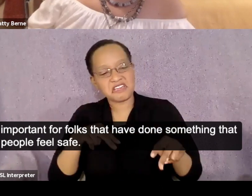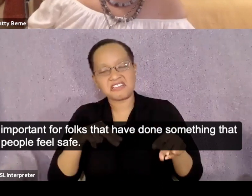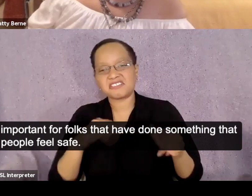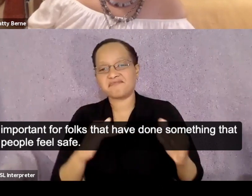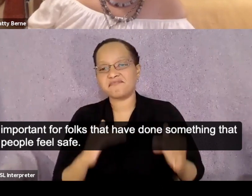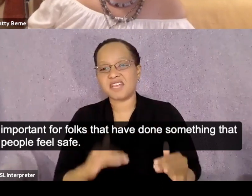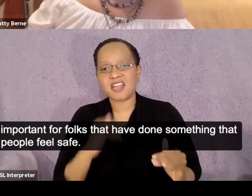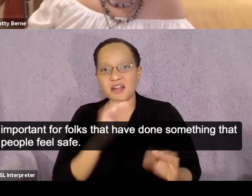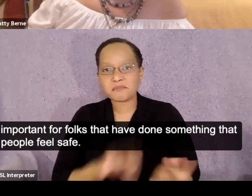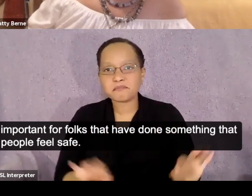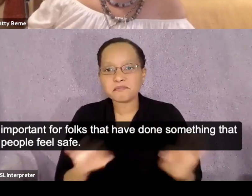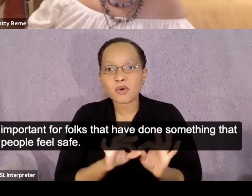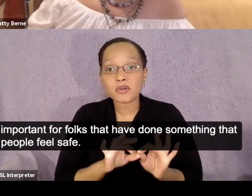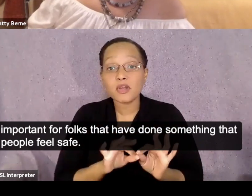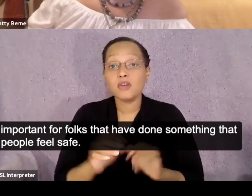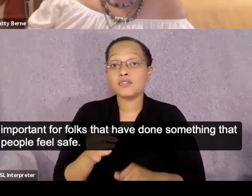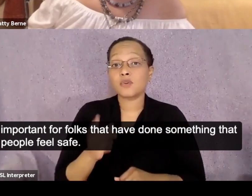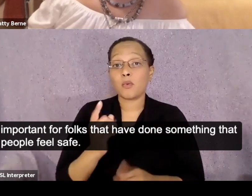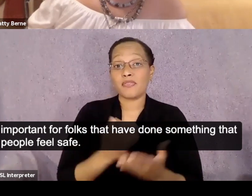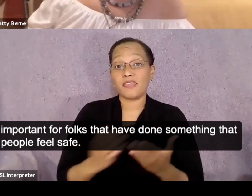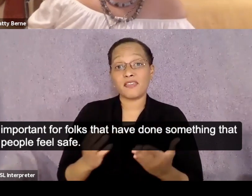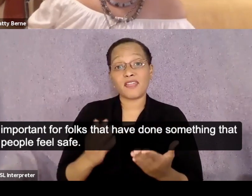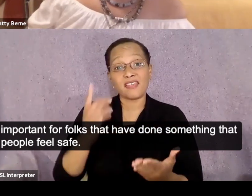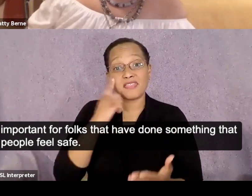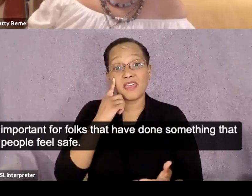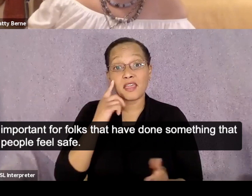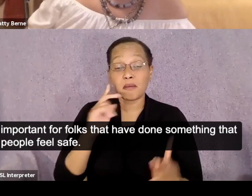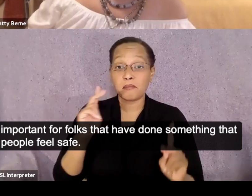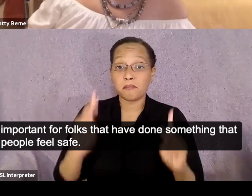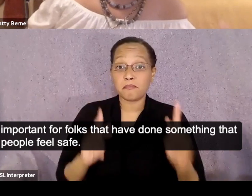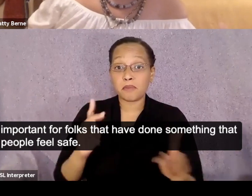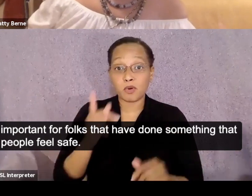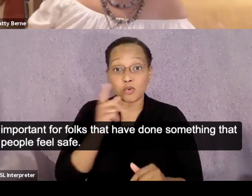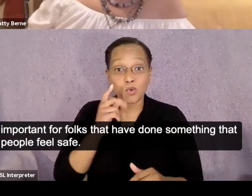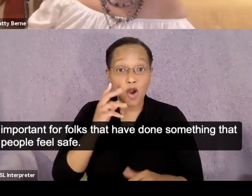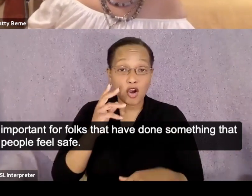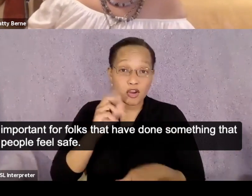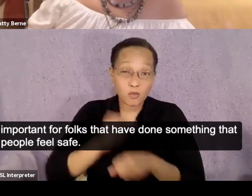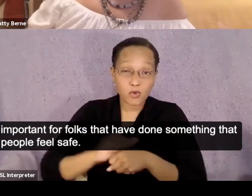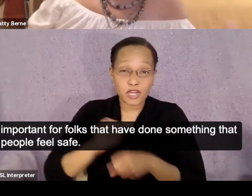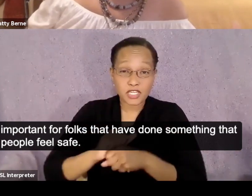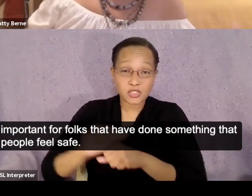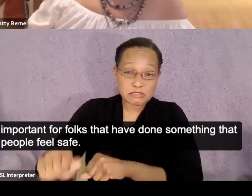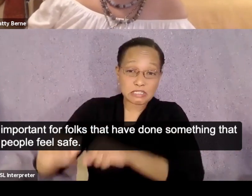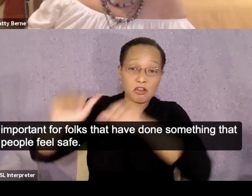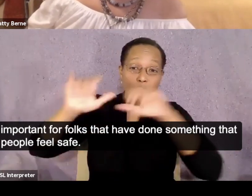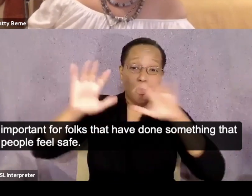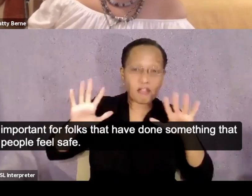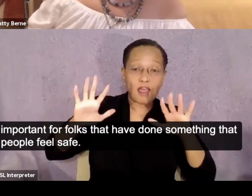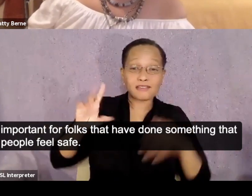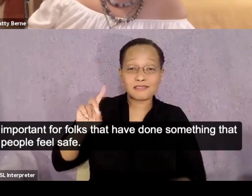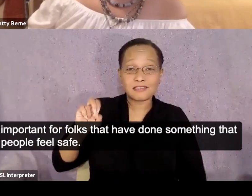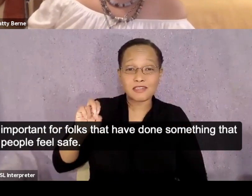really important for folks that have done some of that decolonizing work already is to create spaces where